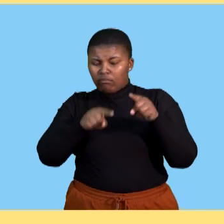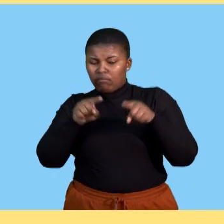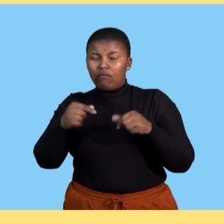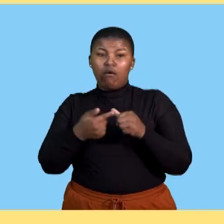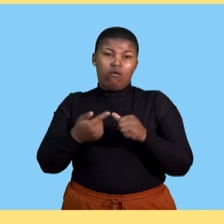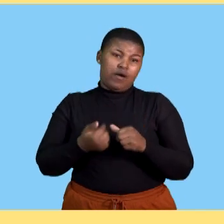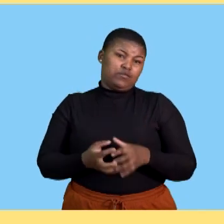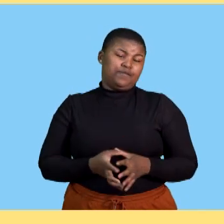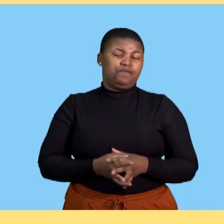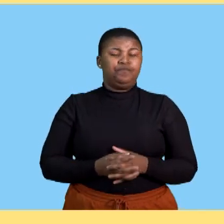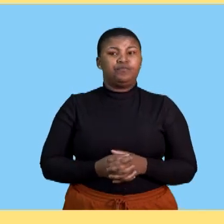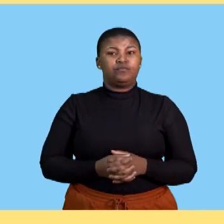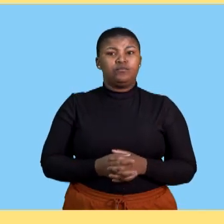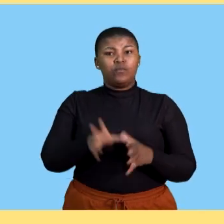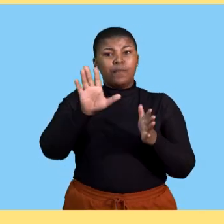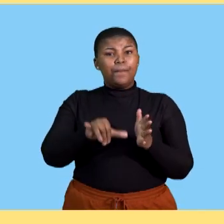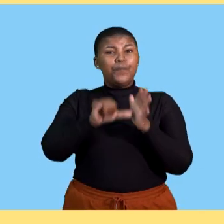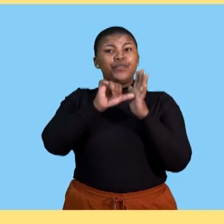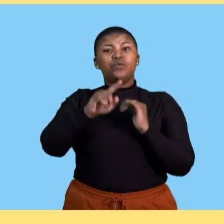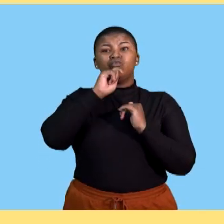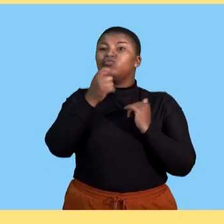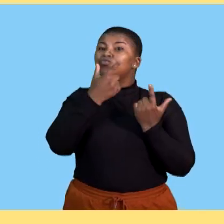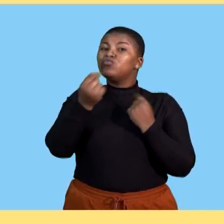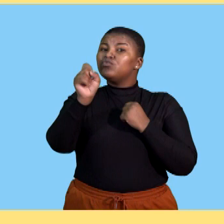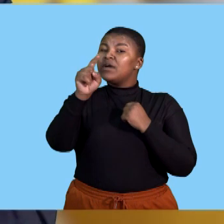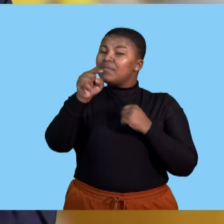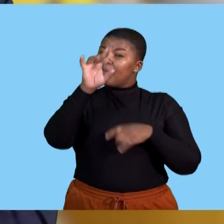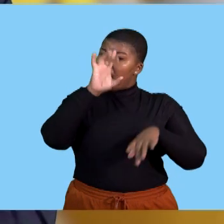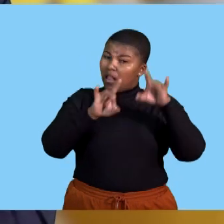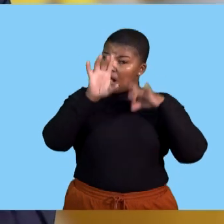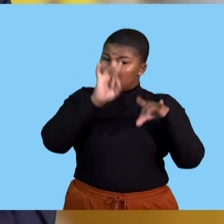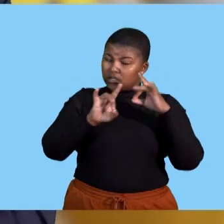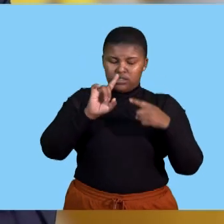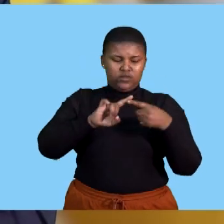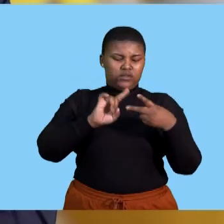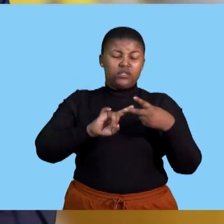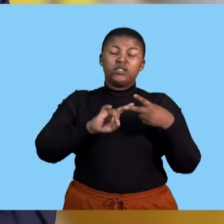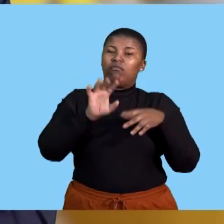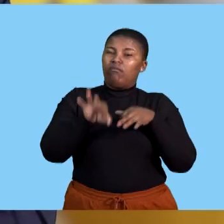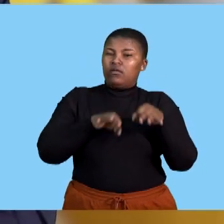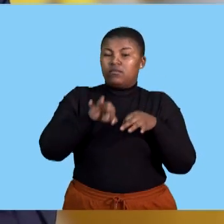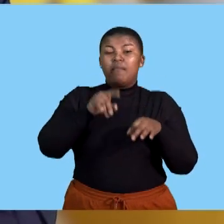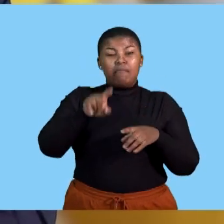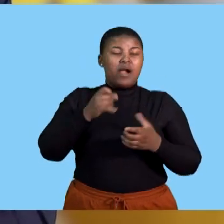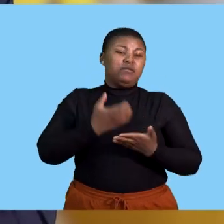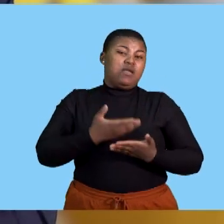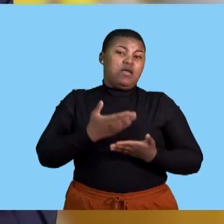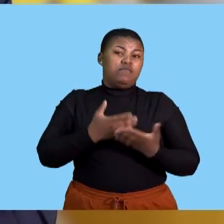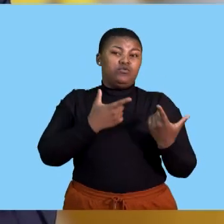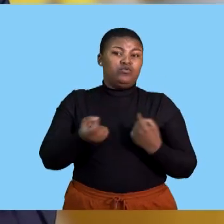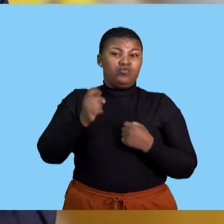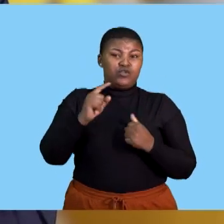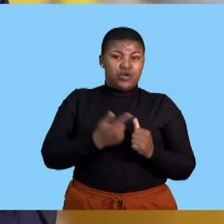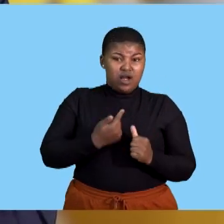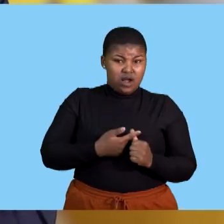calculated. So it is very important that when you do analysis and interpretation of financial statements, you must be